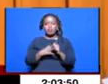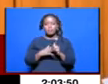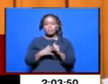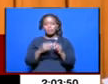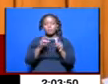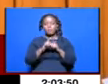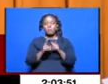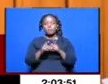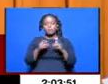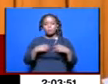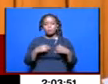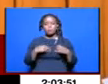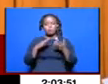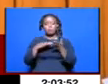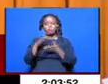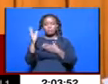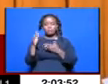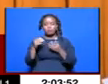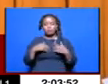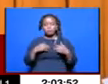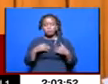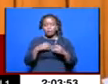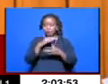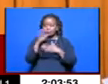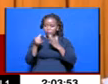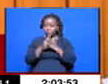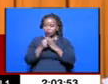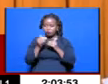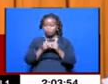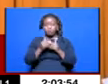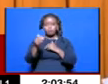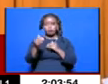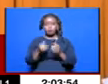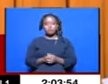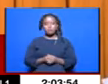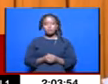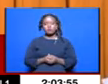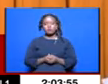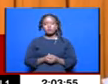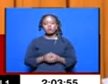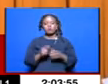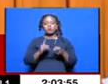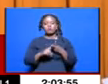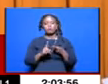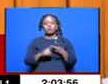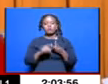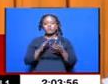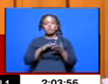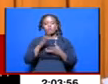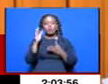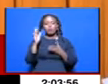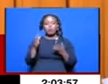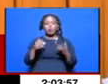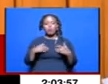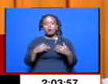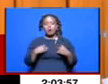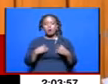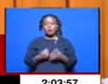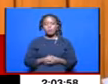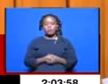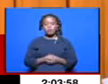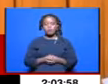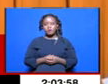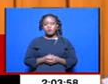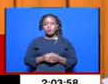provisions concerning the federal structure and to basic principles laid down in Articles 1 and 20 on human